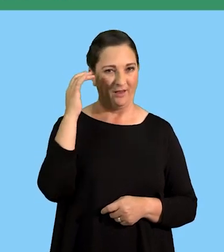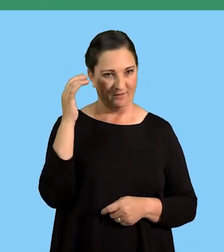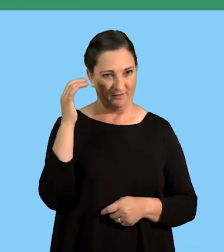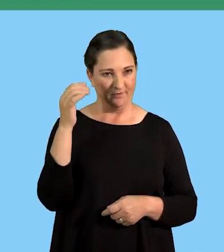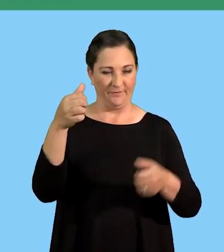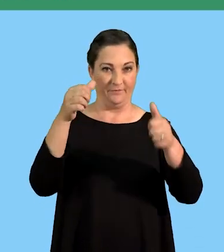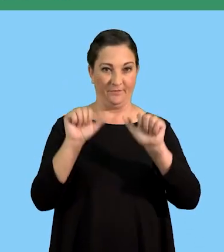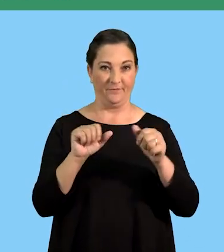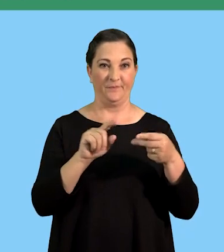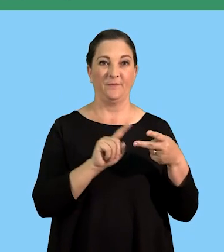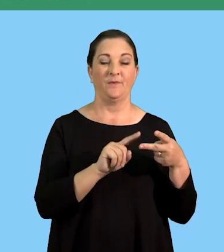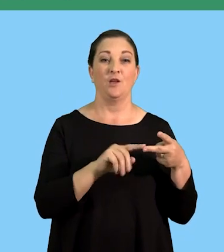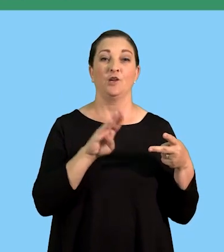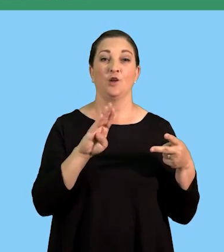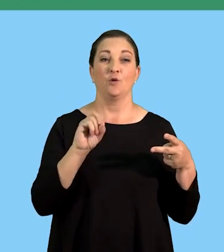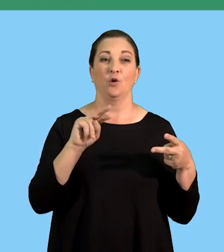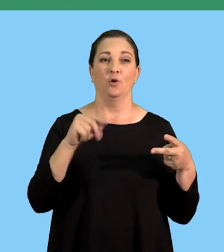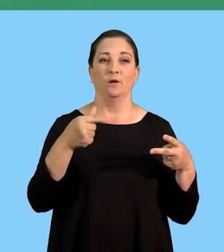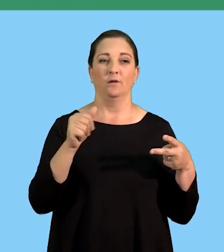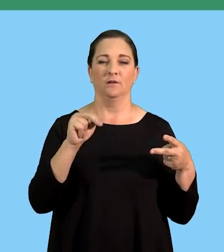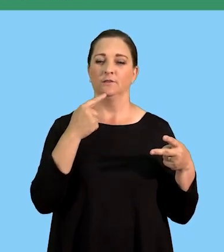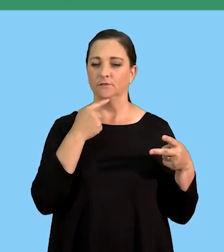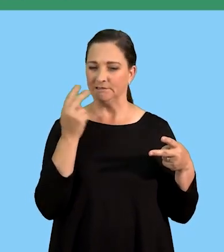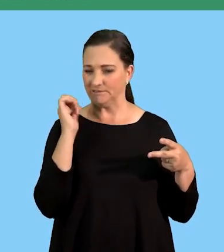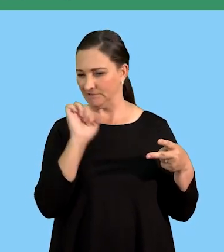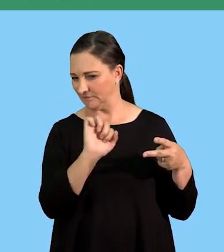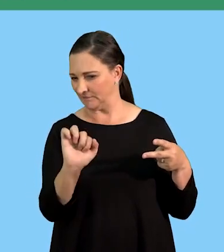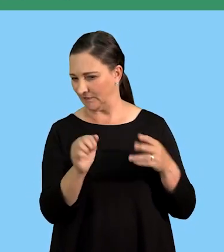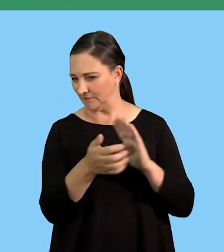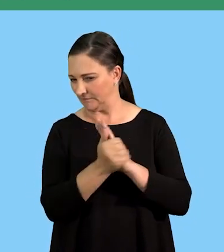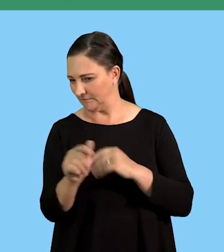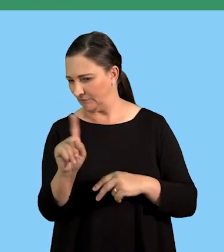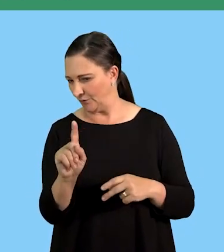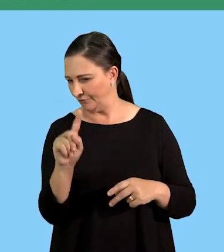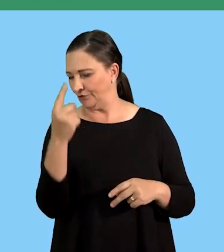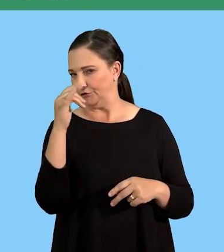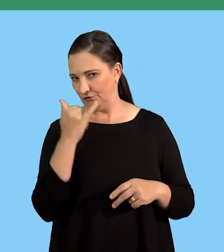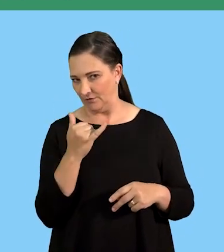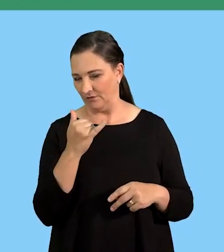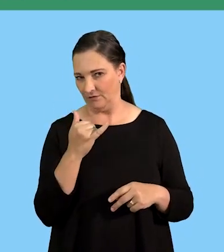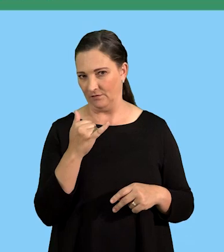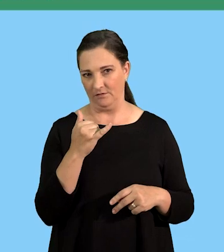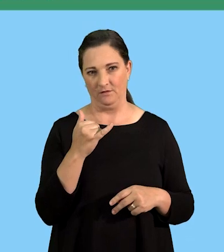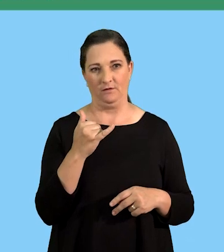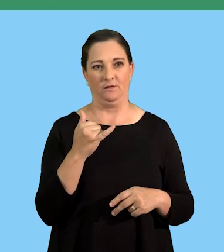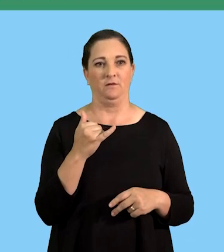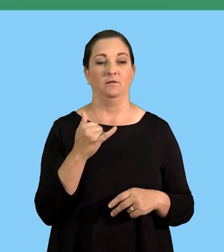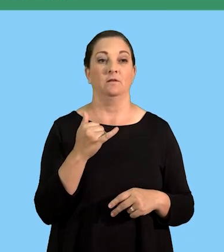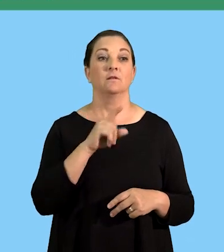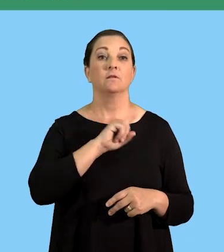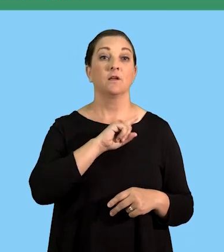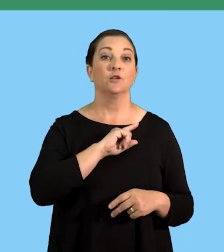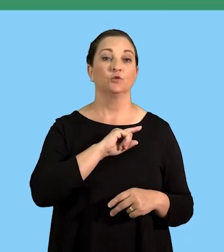Then Bongani, who checks the employee's competency before he can decide on the style, should be